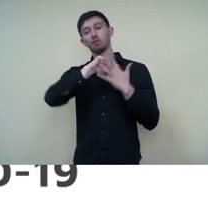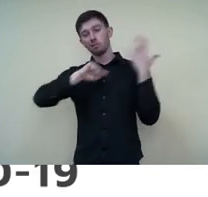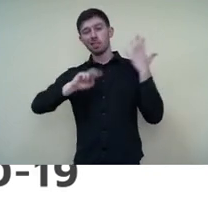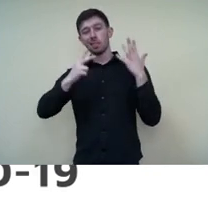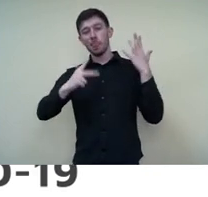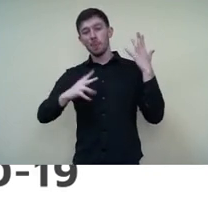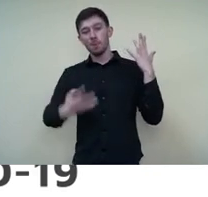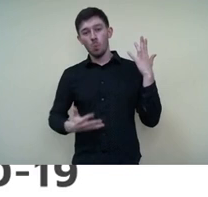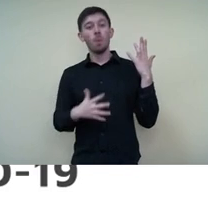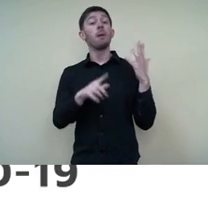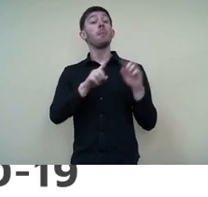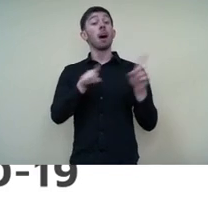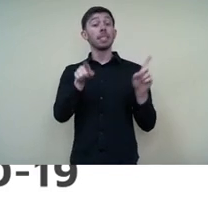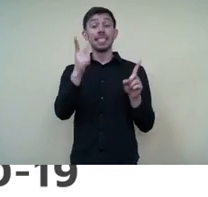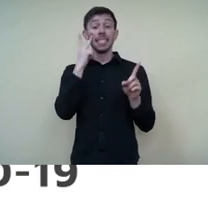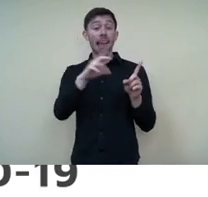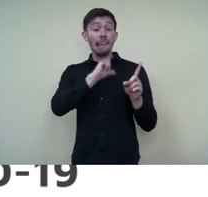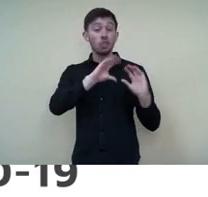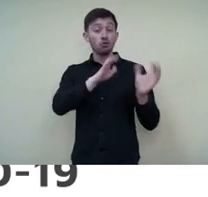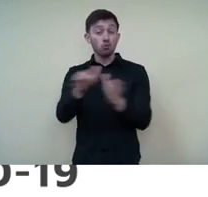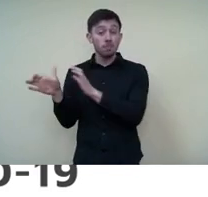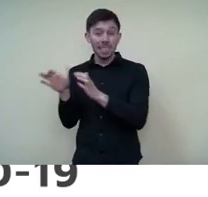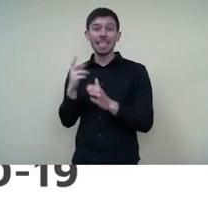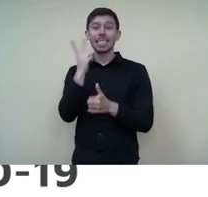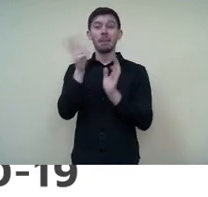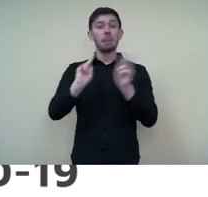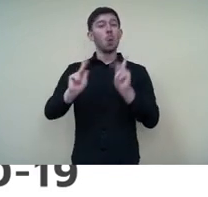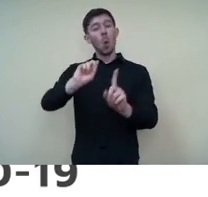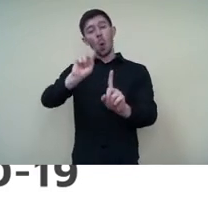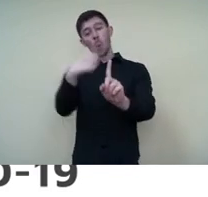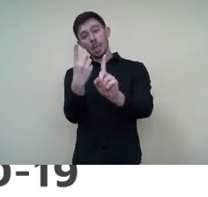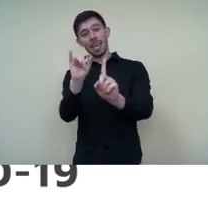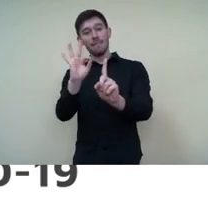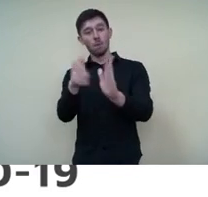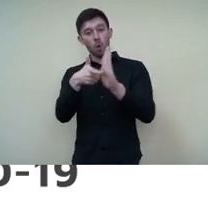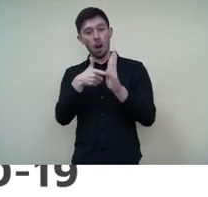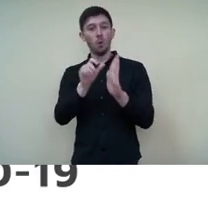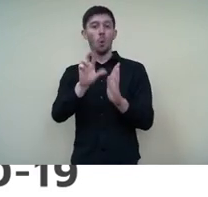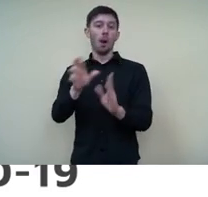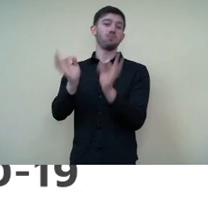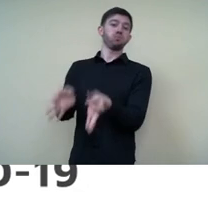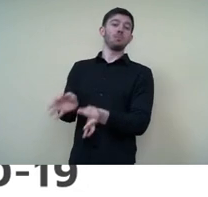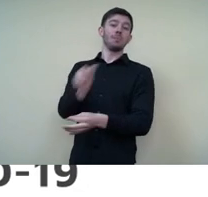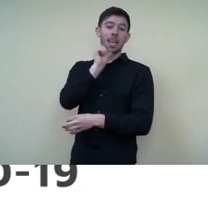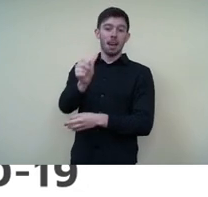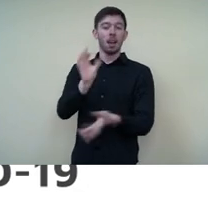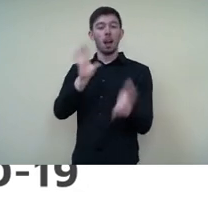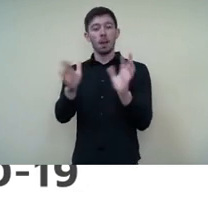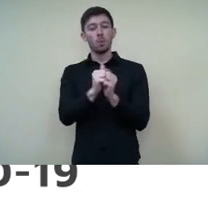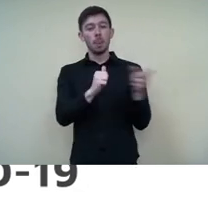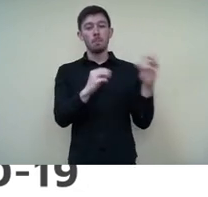really interesting whenever you see these age groups, you look at the people who will only get it if required, or definitely not get the vaccine versus older